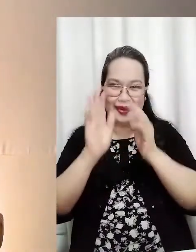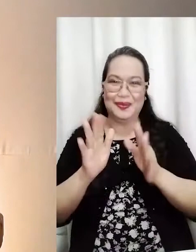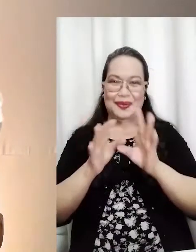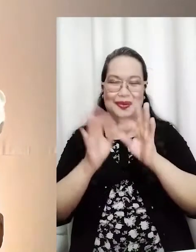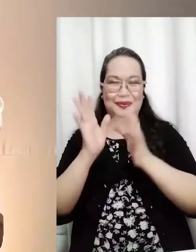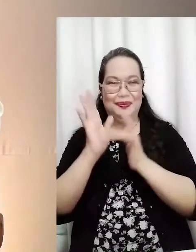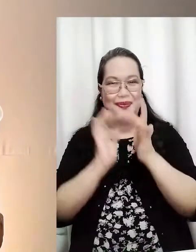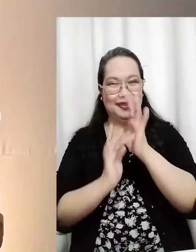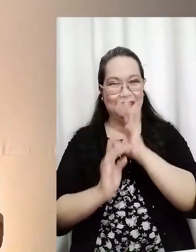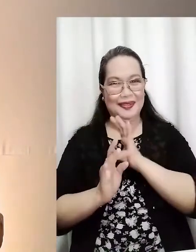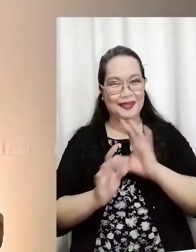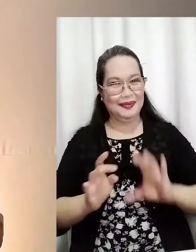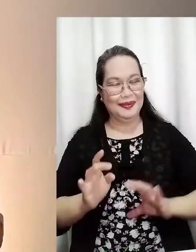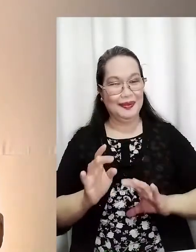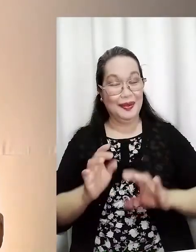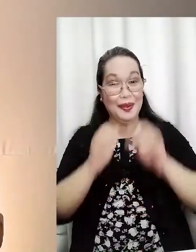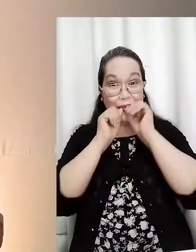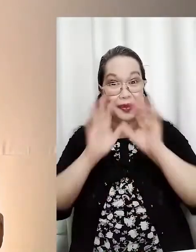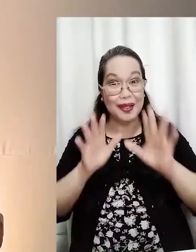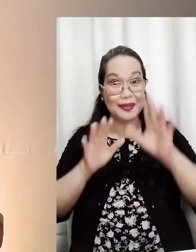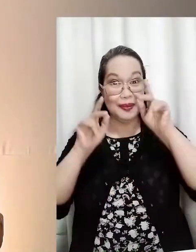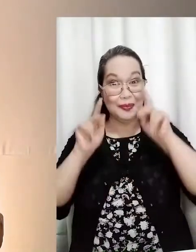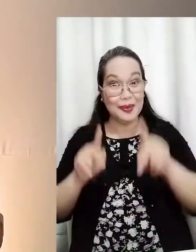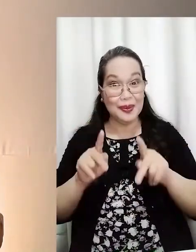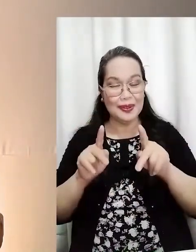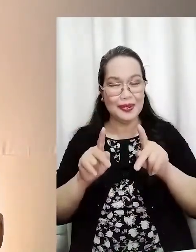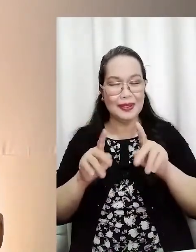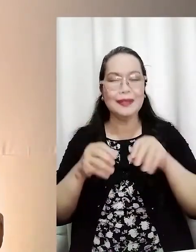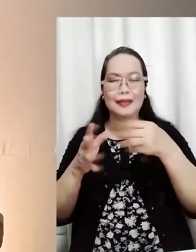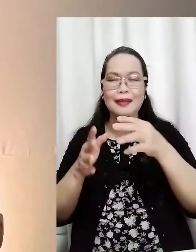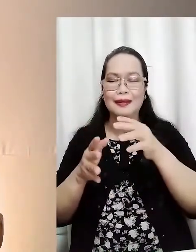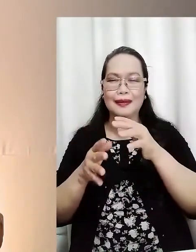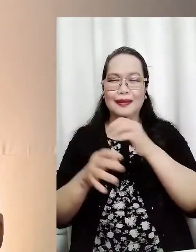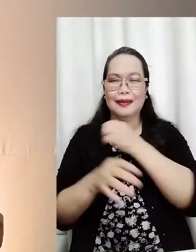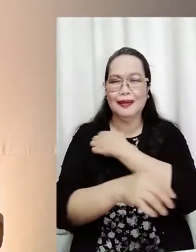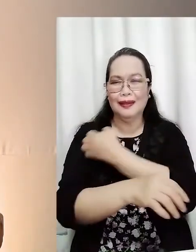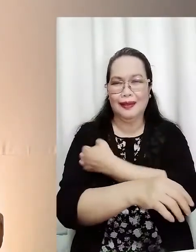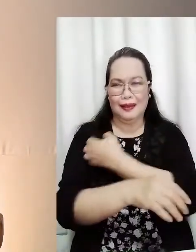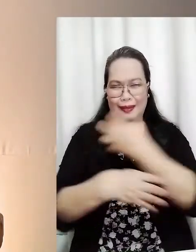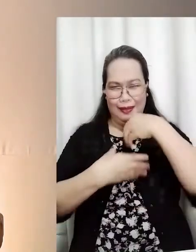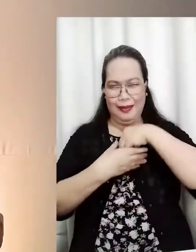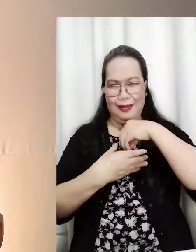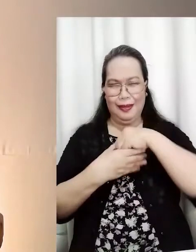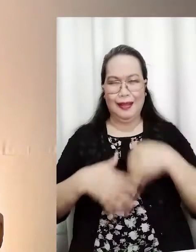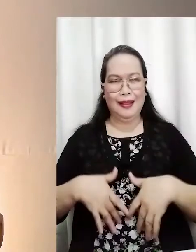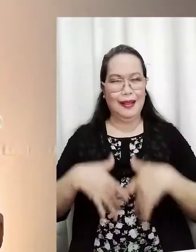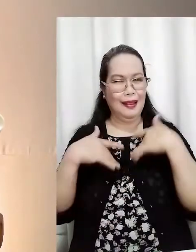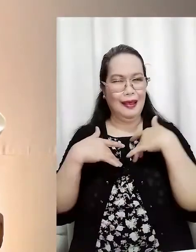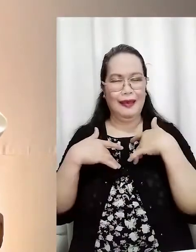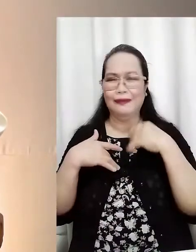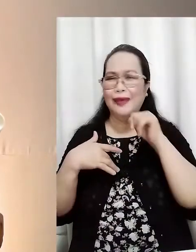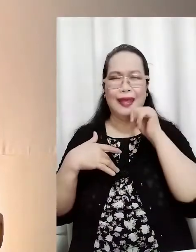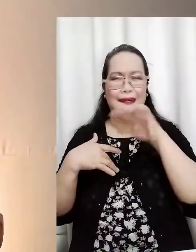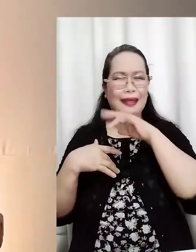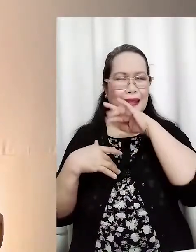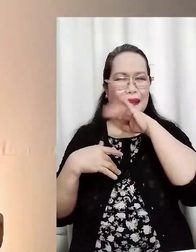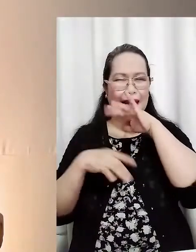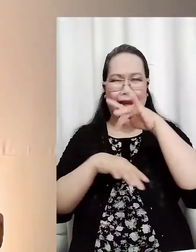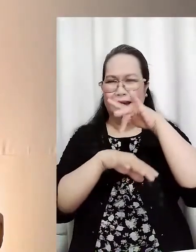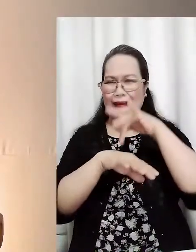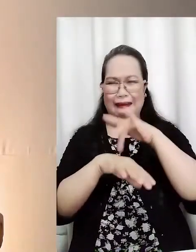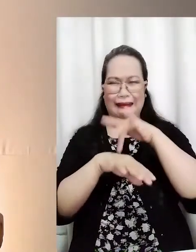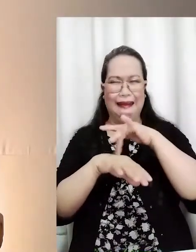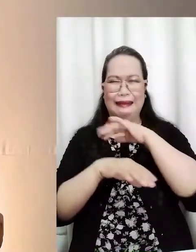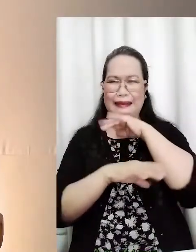person gives effort to keep his inner life from being polluted by sin and by